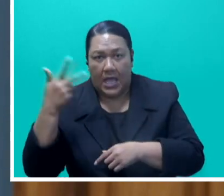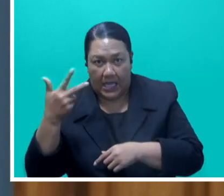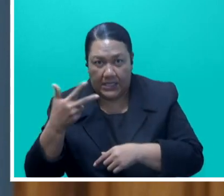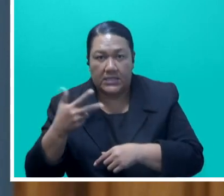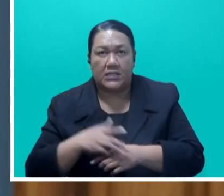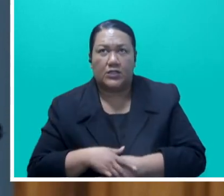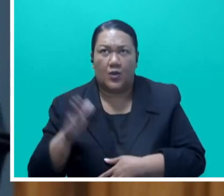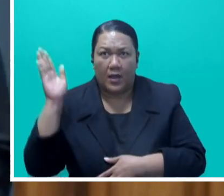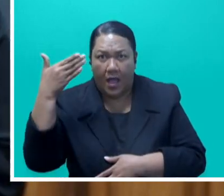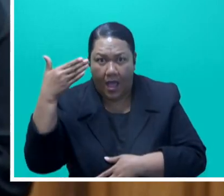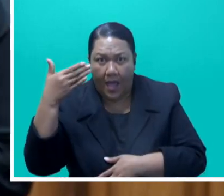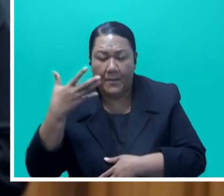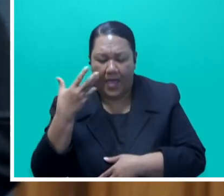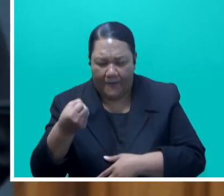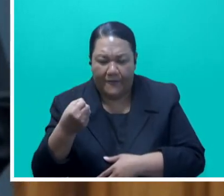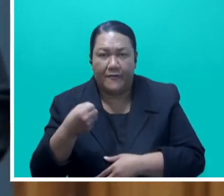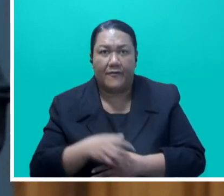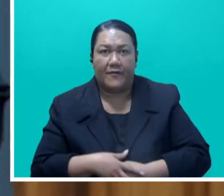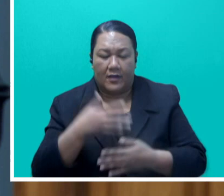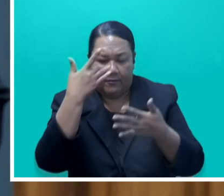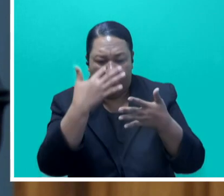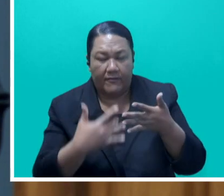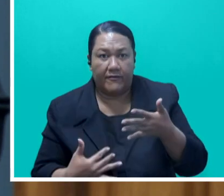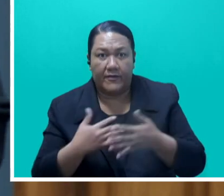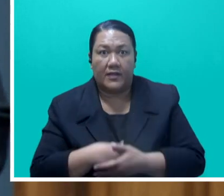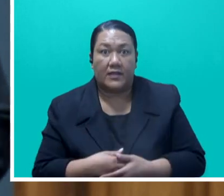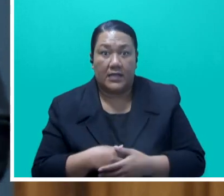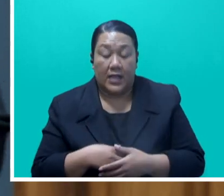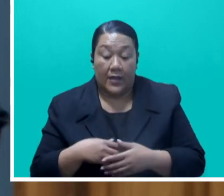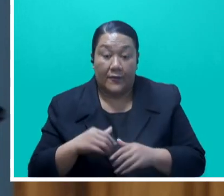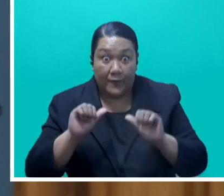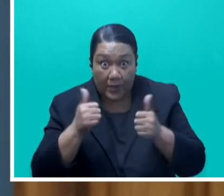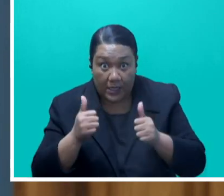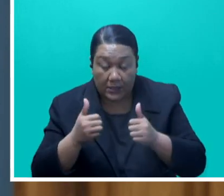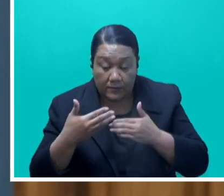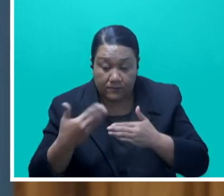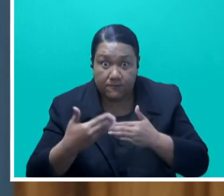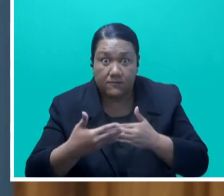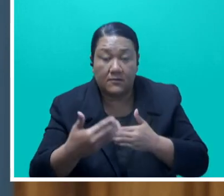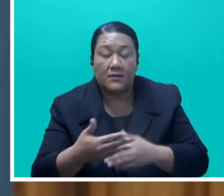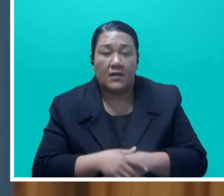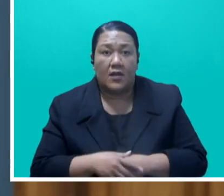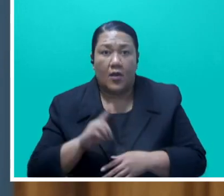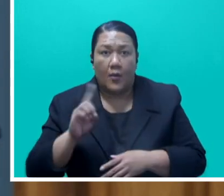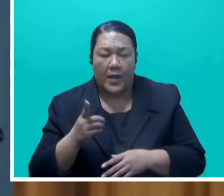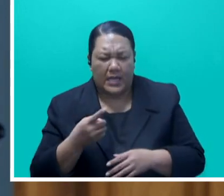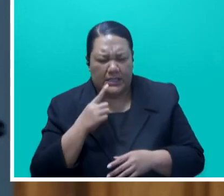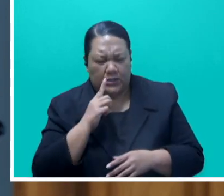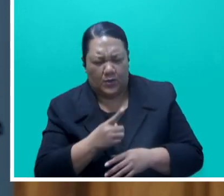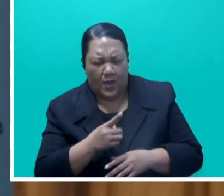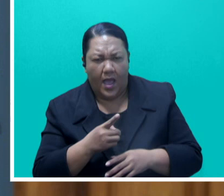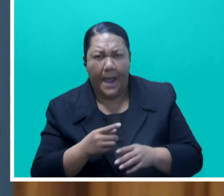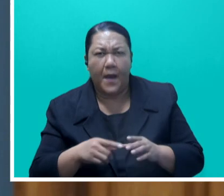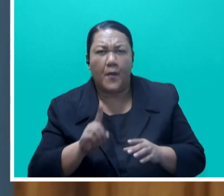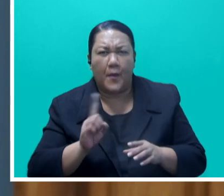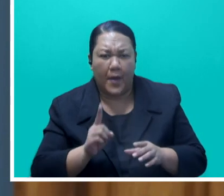unveiled. Mr. Speaker, sir, the years followed saw the discrepancies in our political system, the